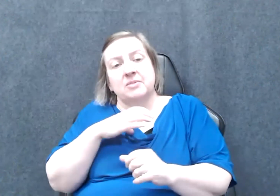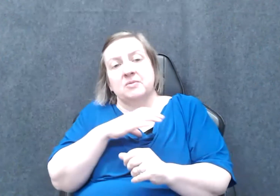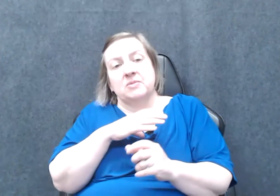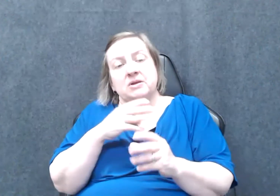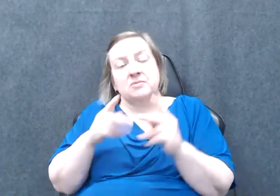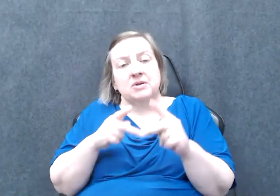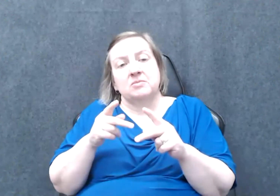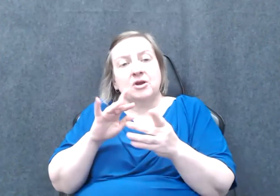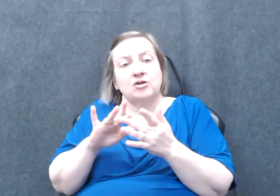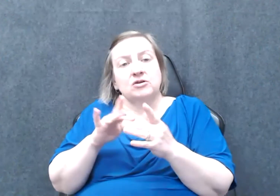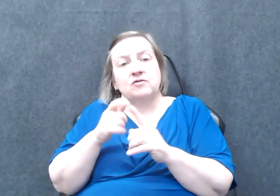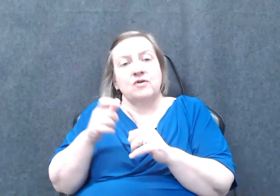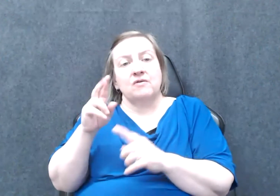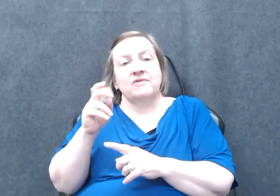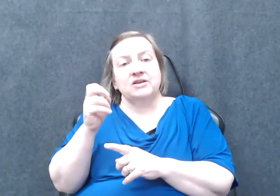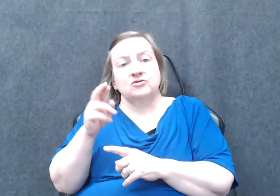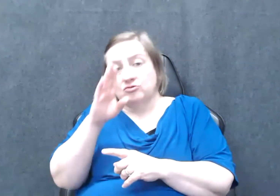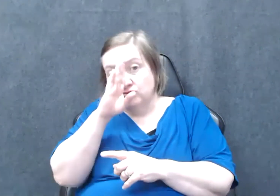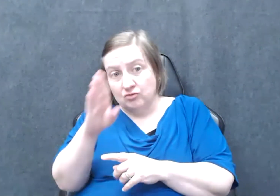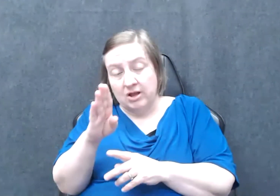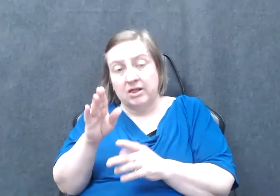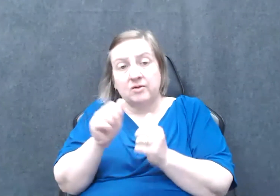contacted by vendors directly without,